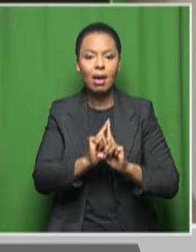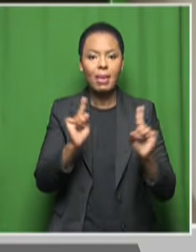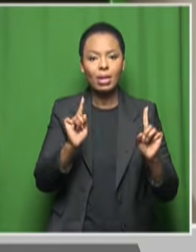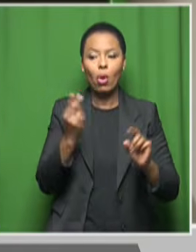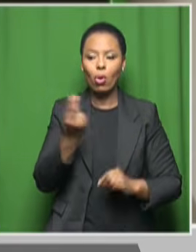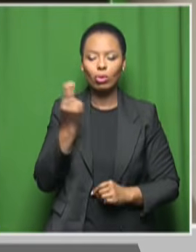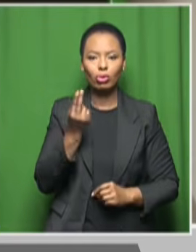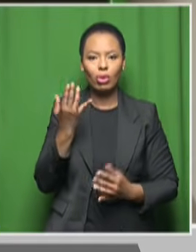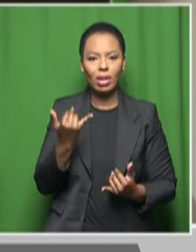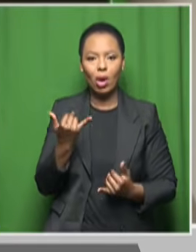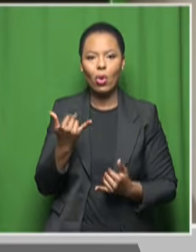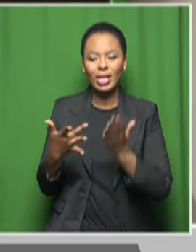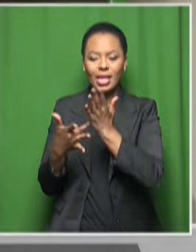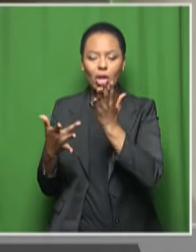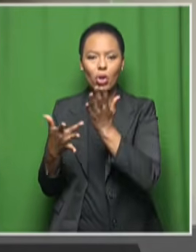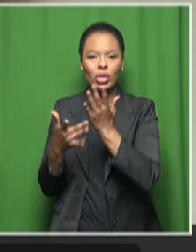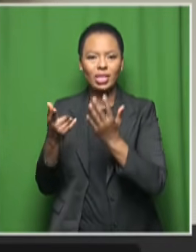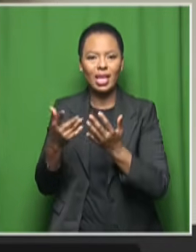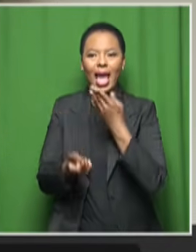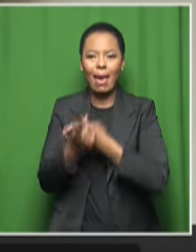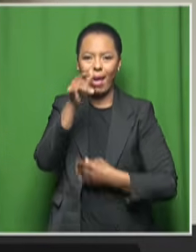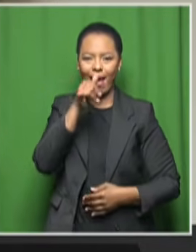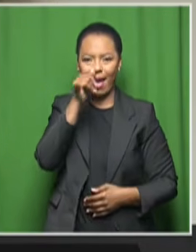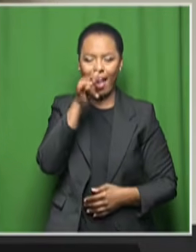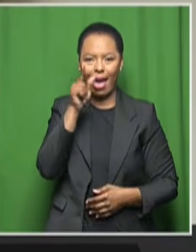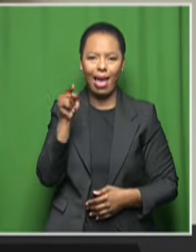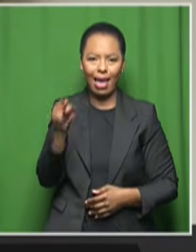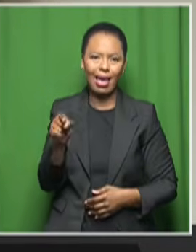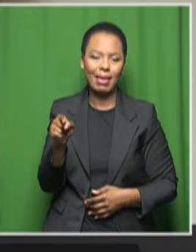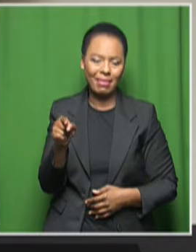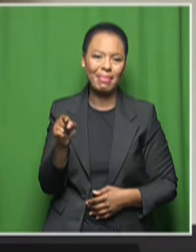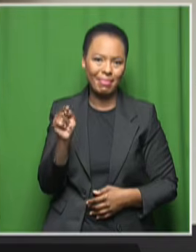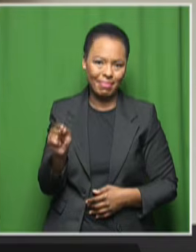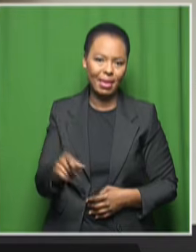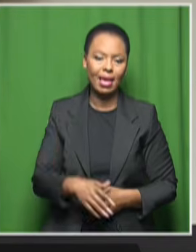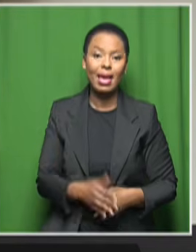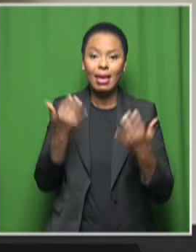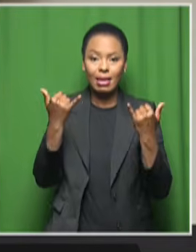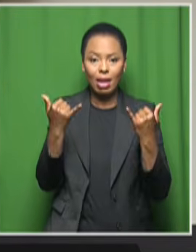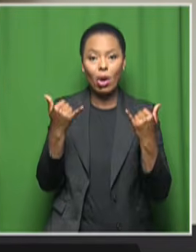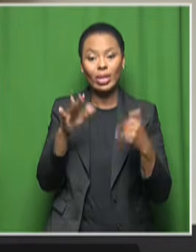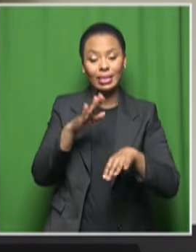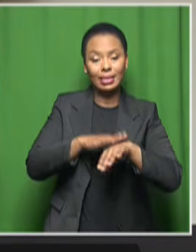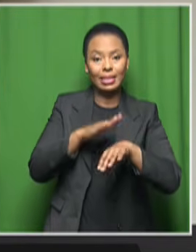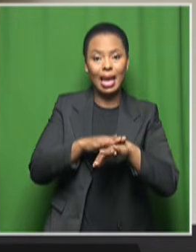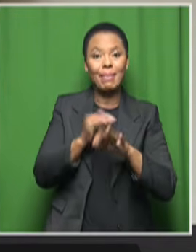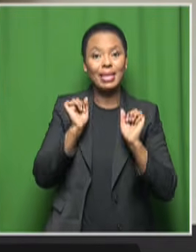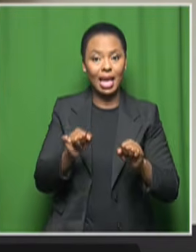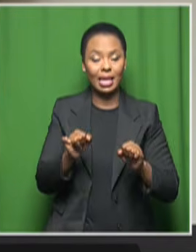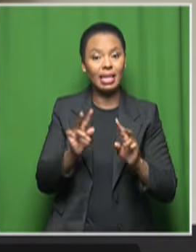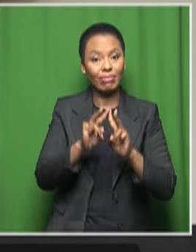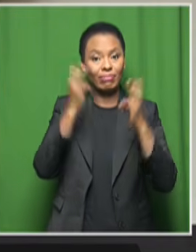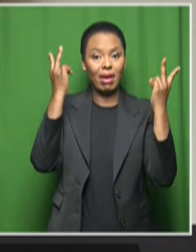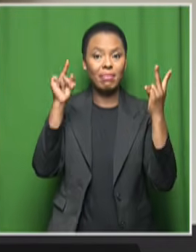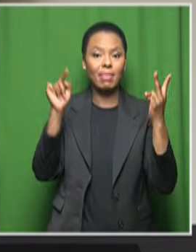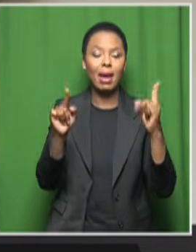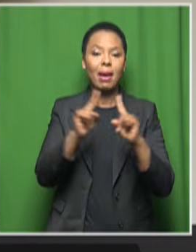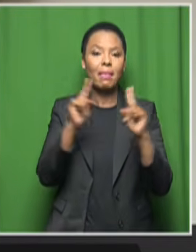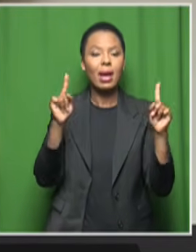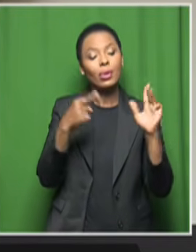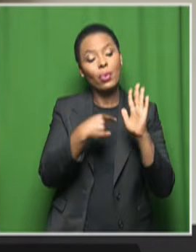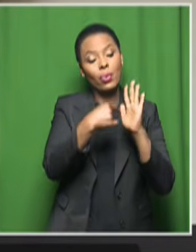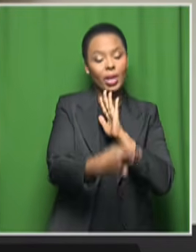is enabling crime. With the question that you started. So we're living at a time that's quite exciting. This is going to be a good week